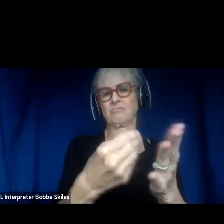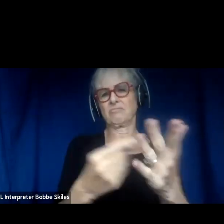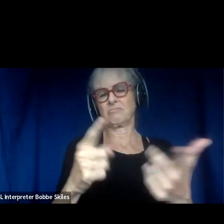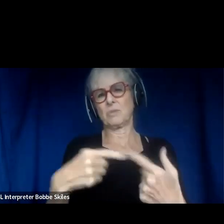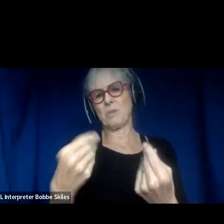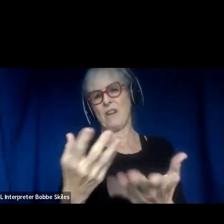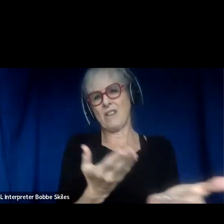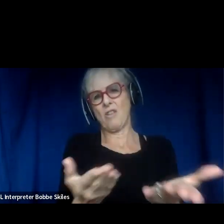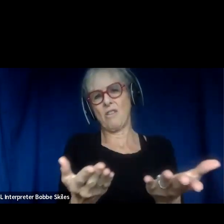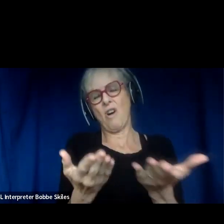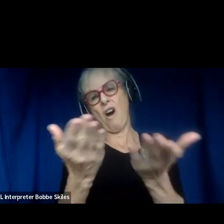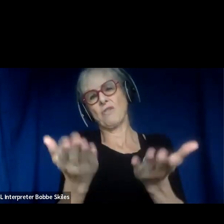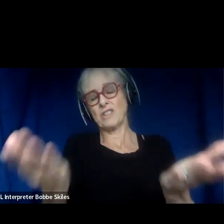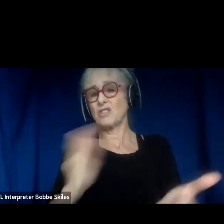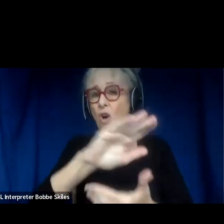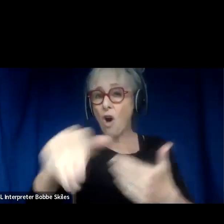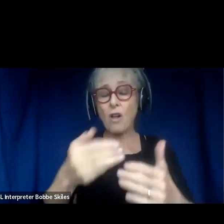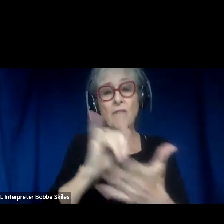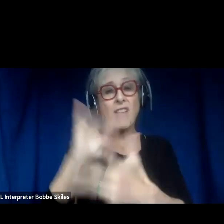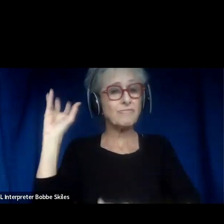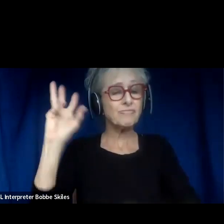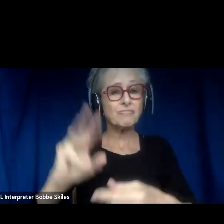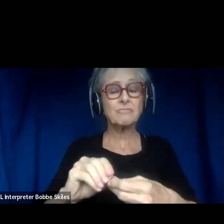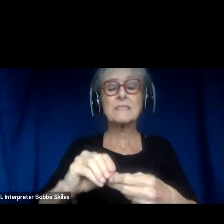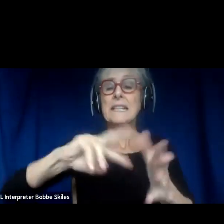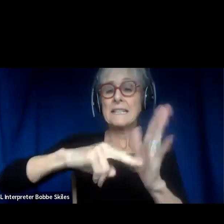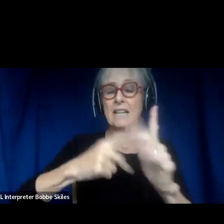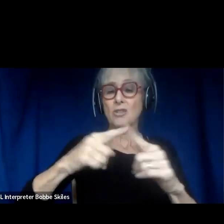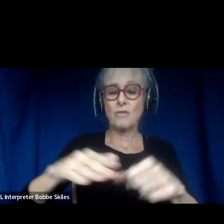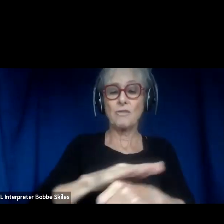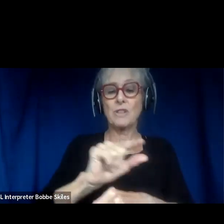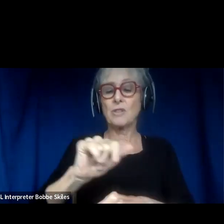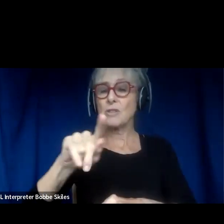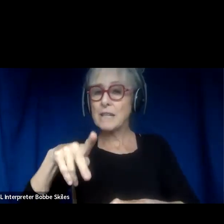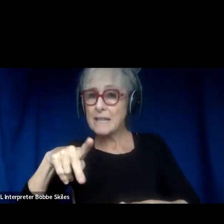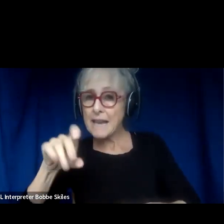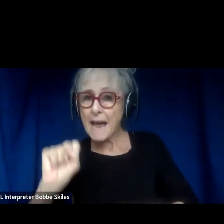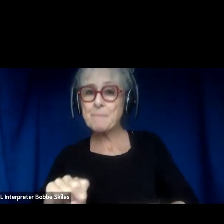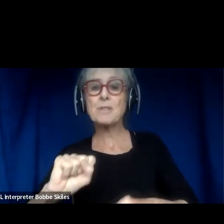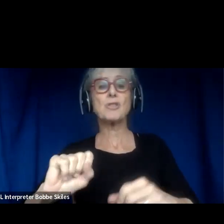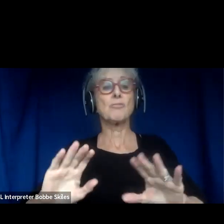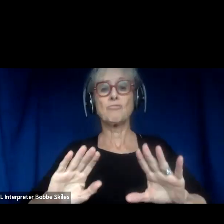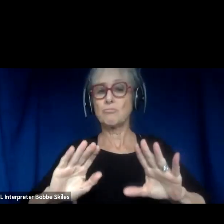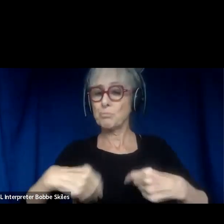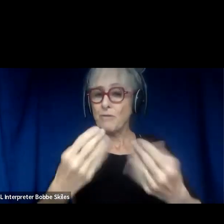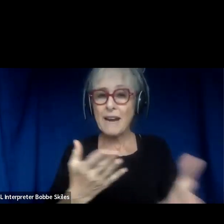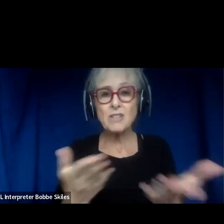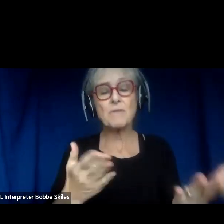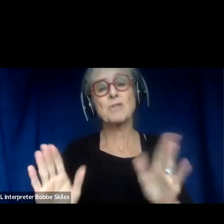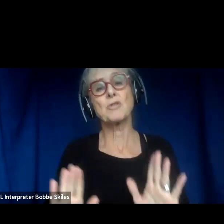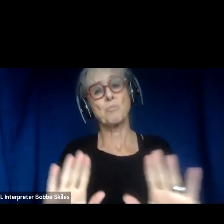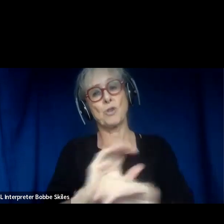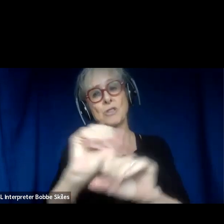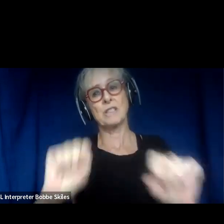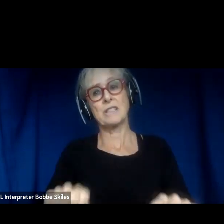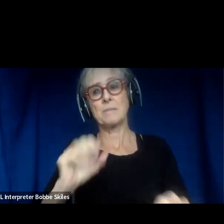So all of these efforts taken together are intended to fill gaps, provide new services, push the system itself forward. If I